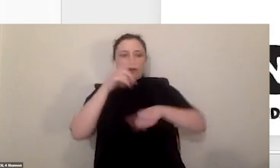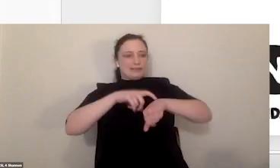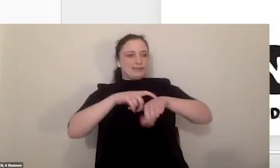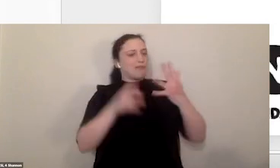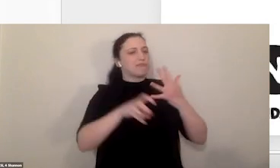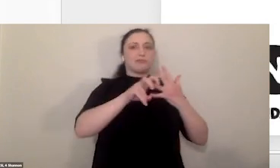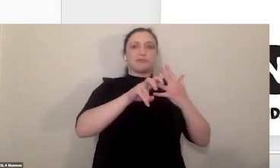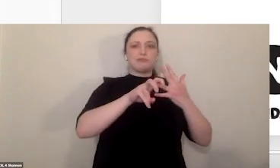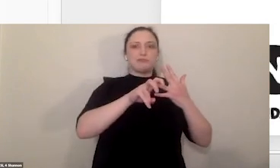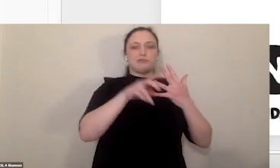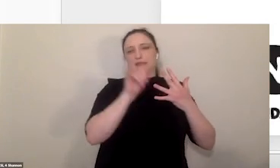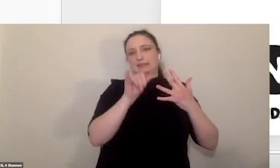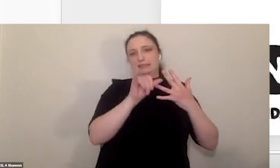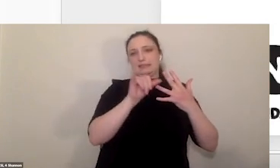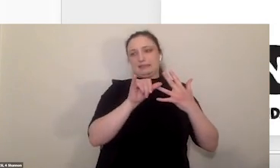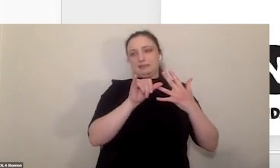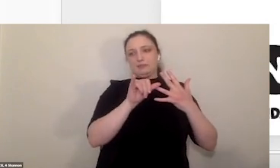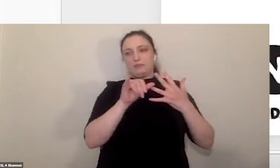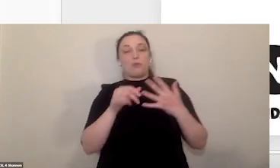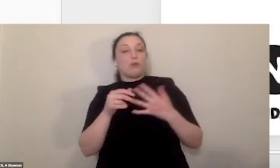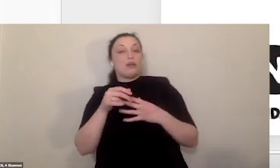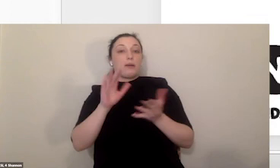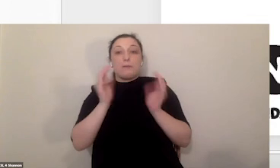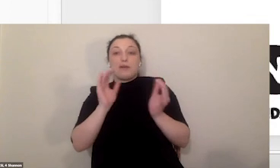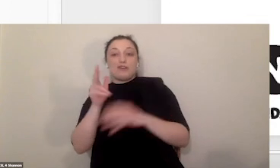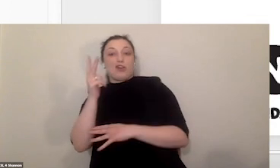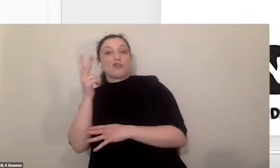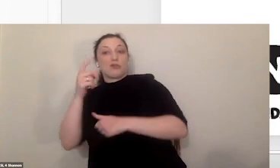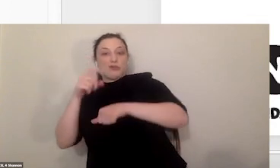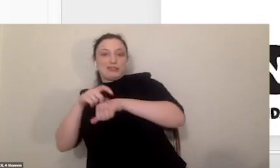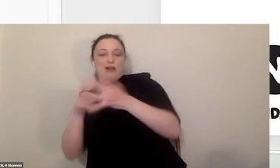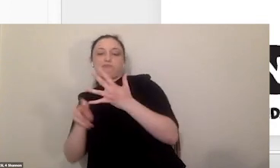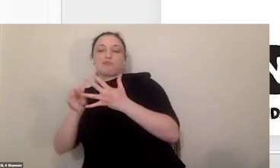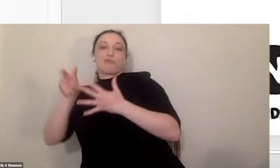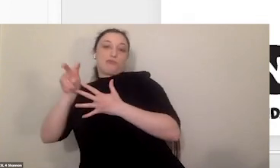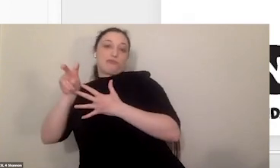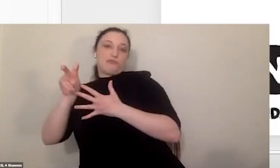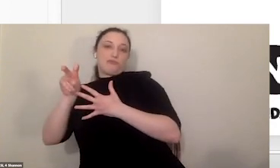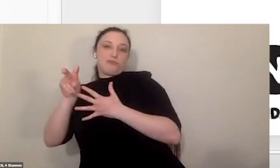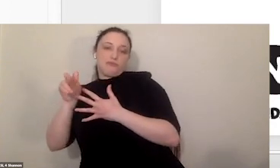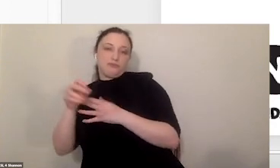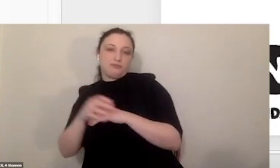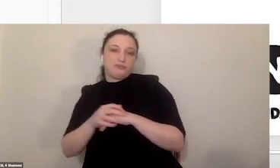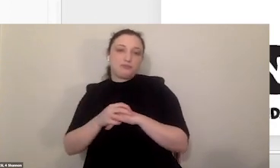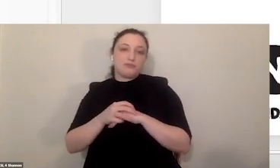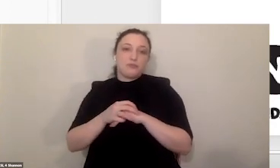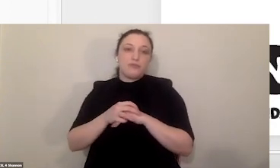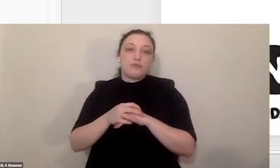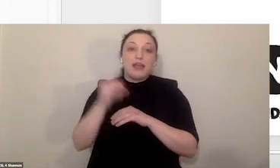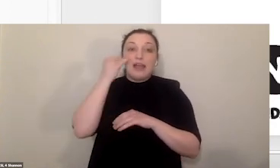likely to have been mentees. And so having a mentor relevant to work, 50% if you're in a management position compared to 44% if you were